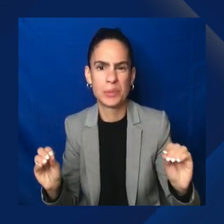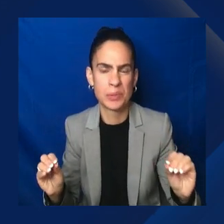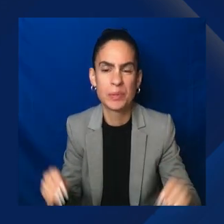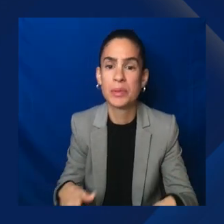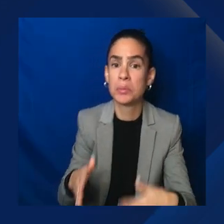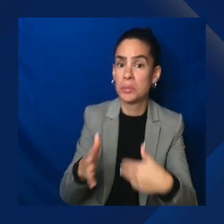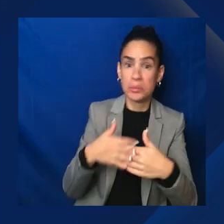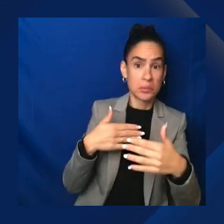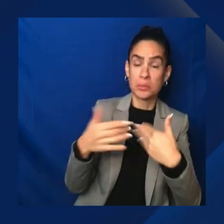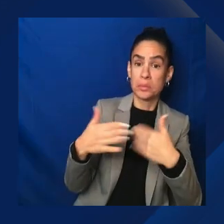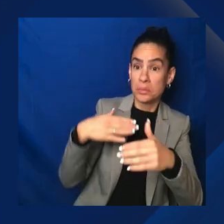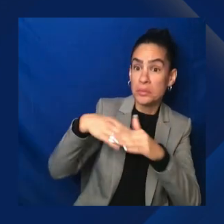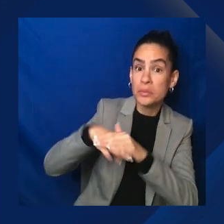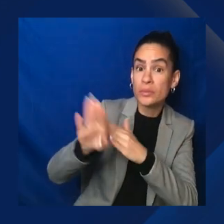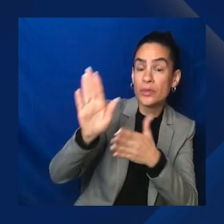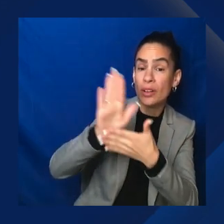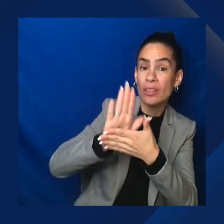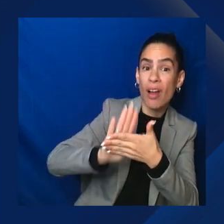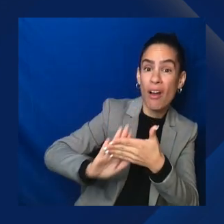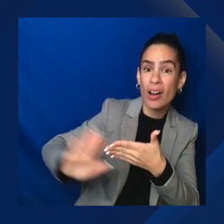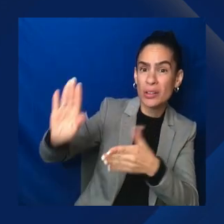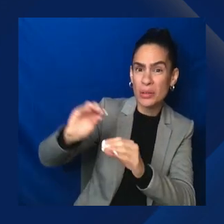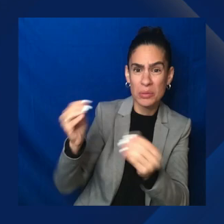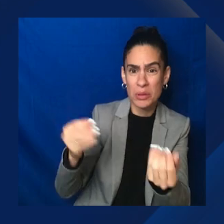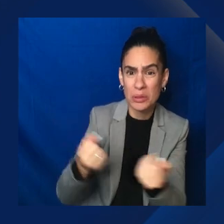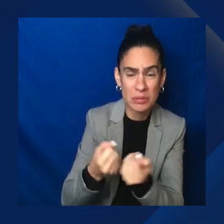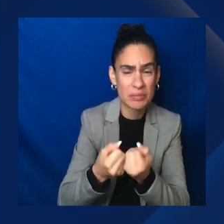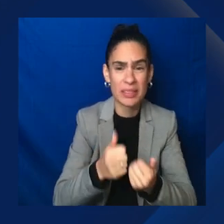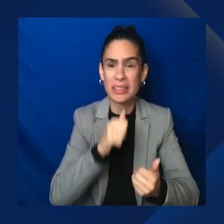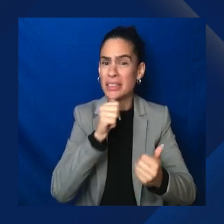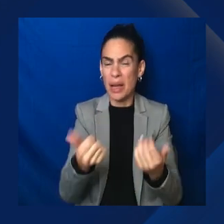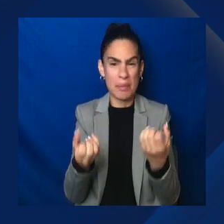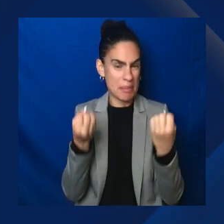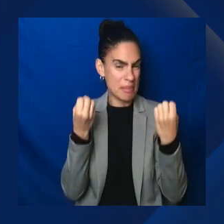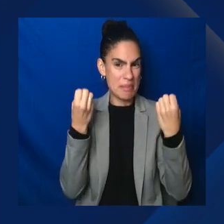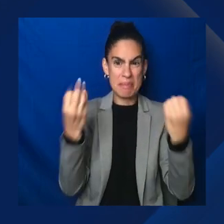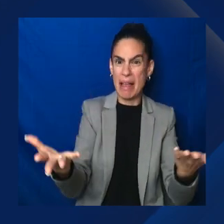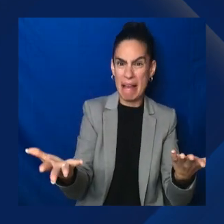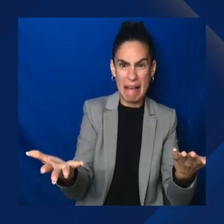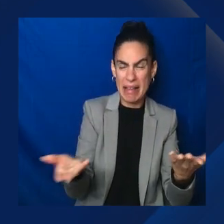a lot of children being supported in